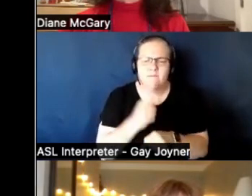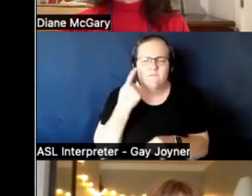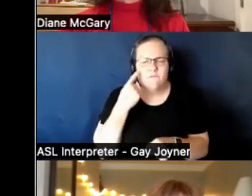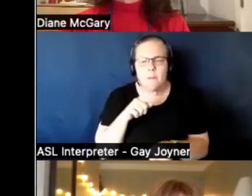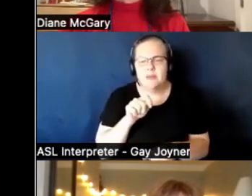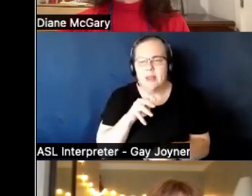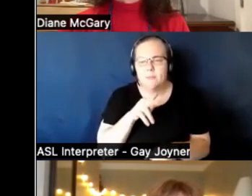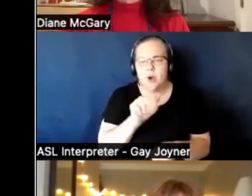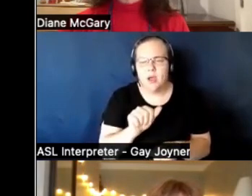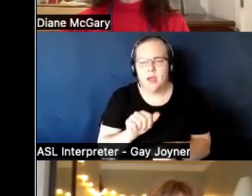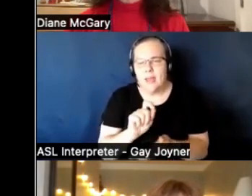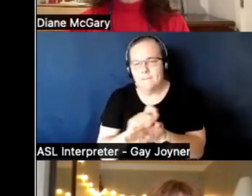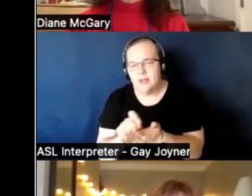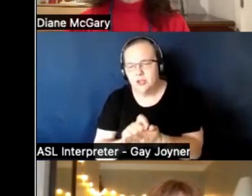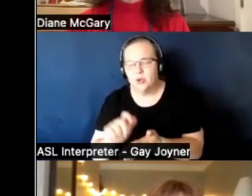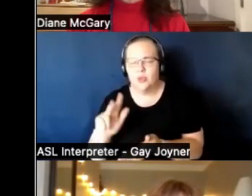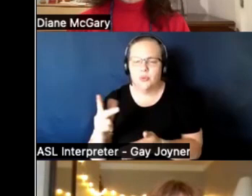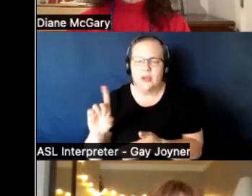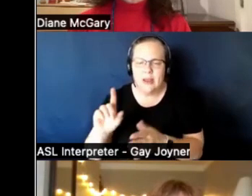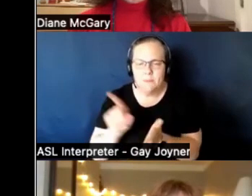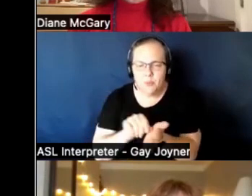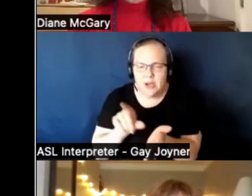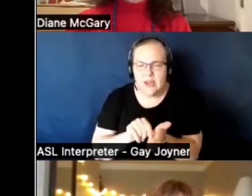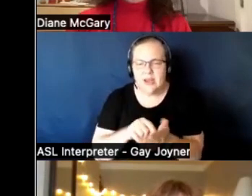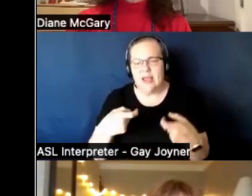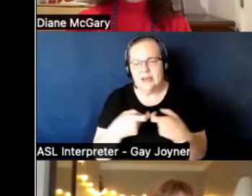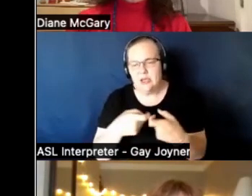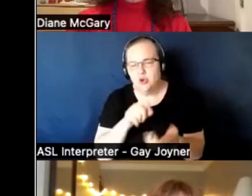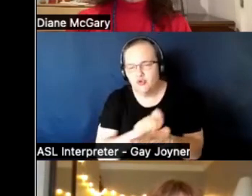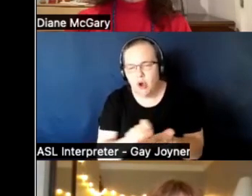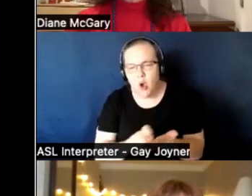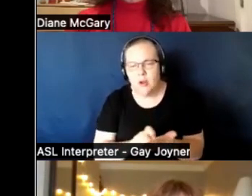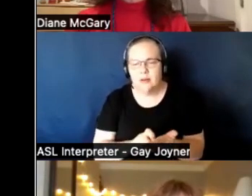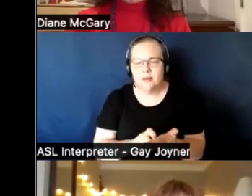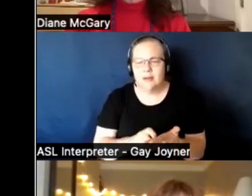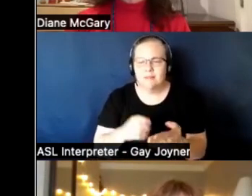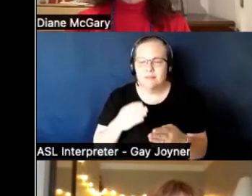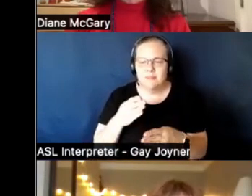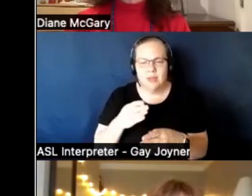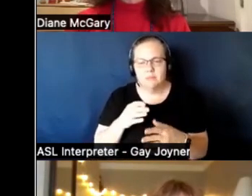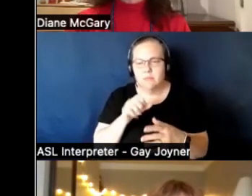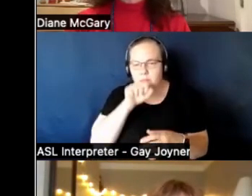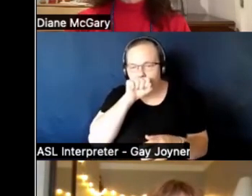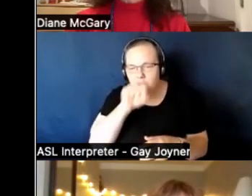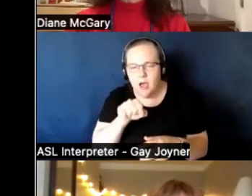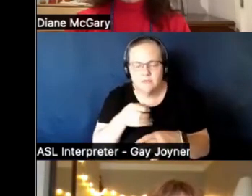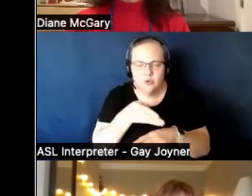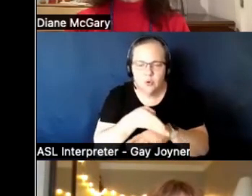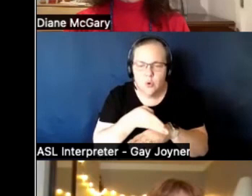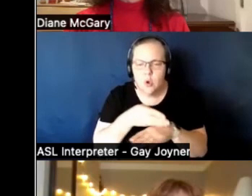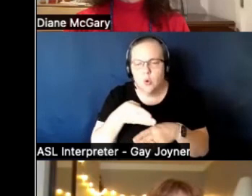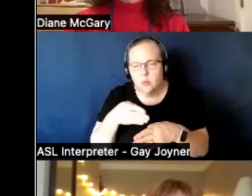to 3D printing and digital drawing. An avid cardboard, wood, Lego, and Minecraft builder from an early